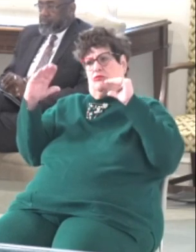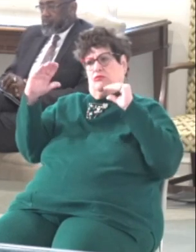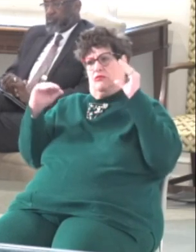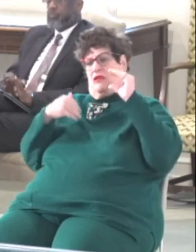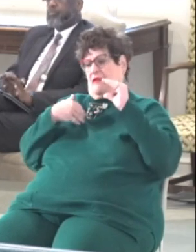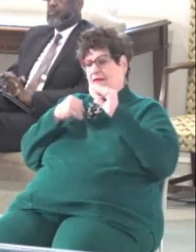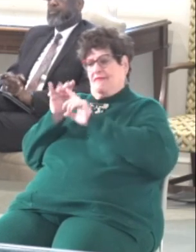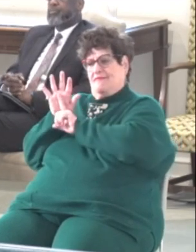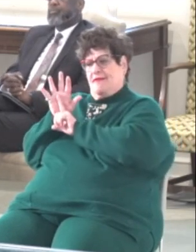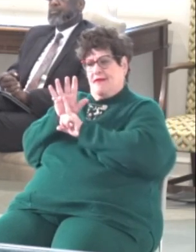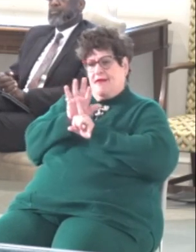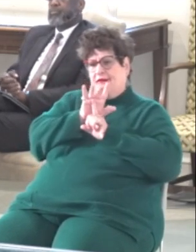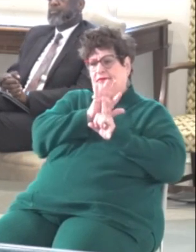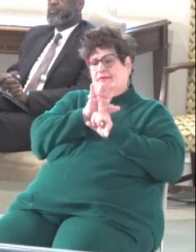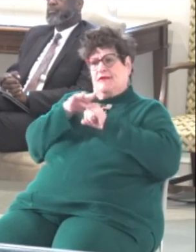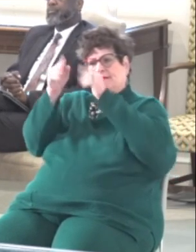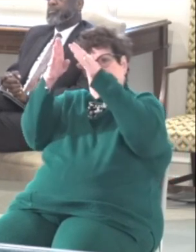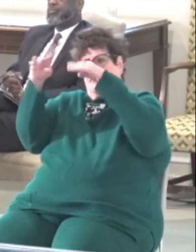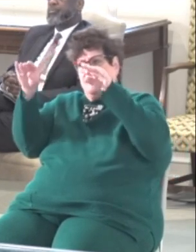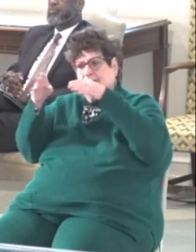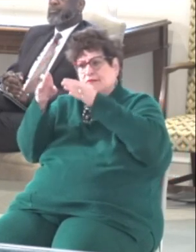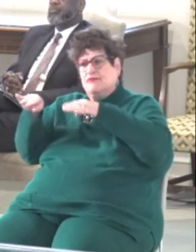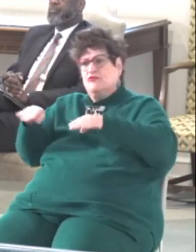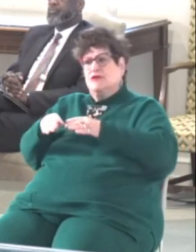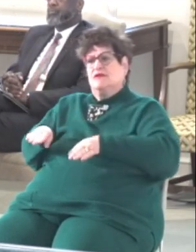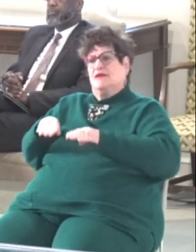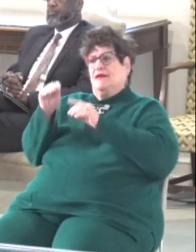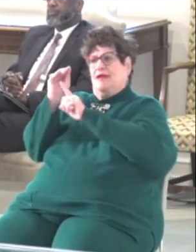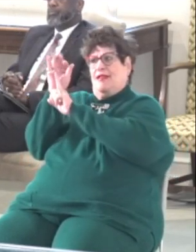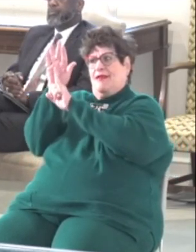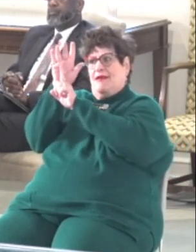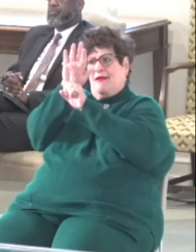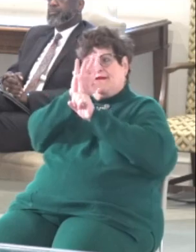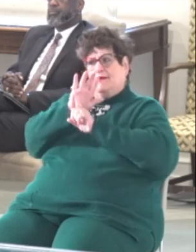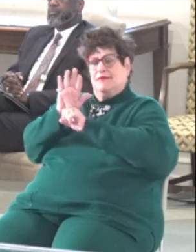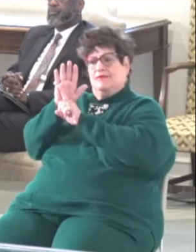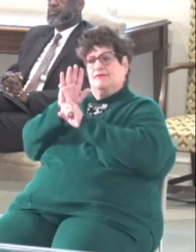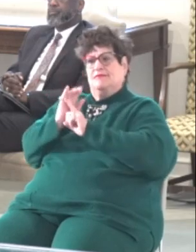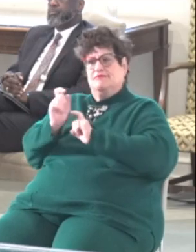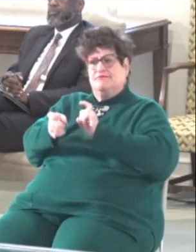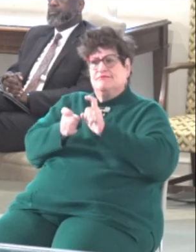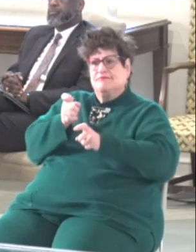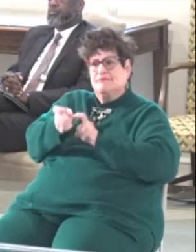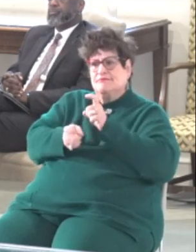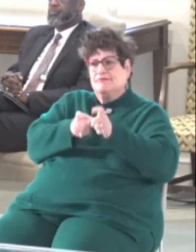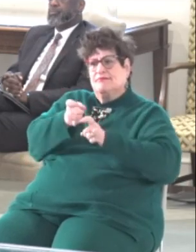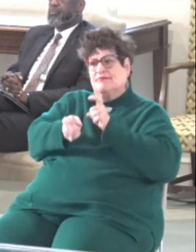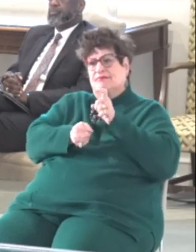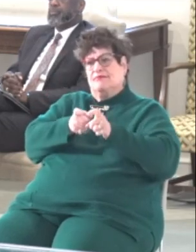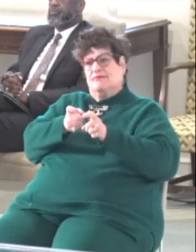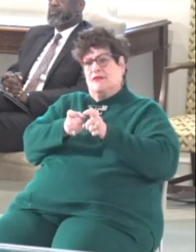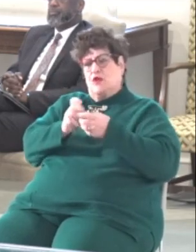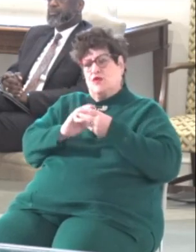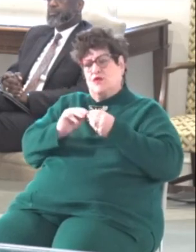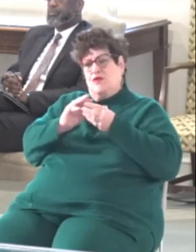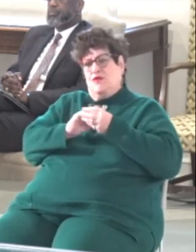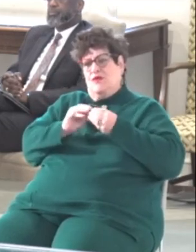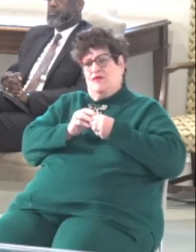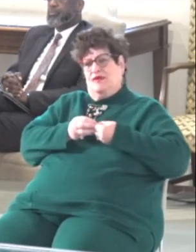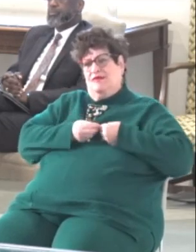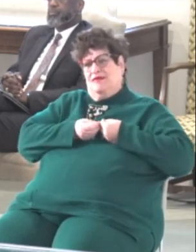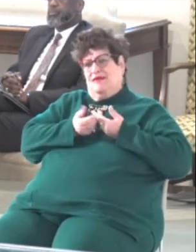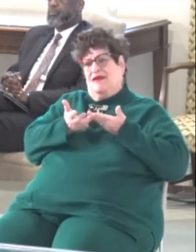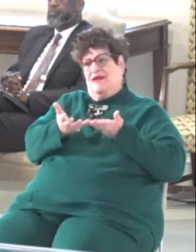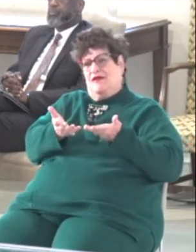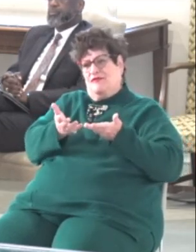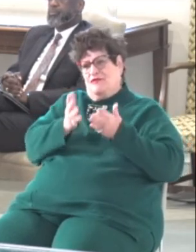candles, evergreens and gift-giving, miracle stories, and hope. People celebrated